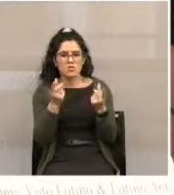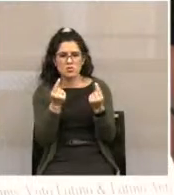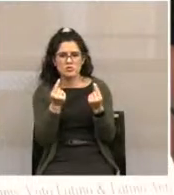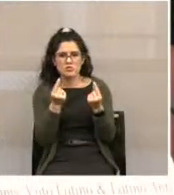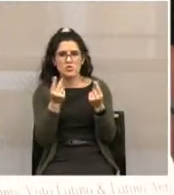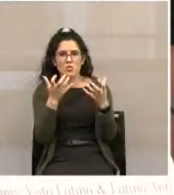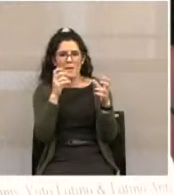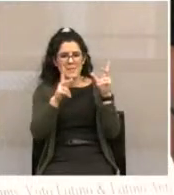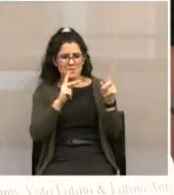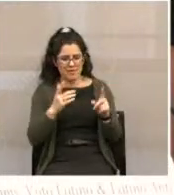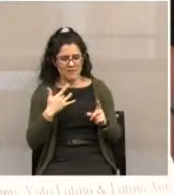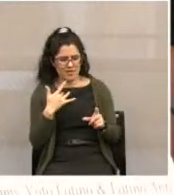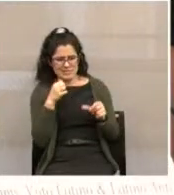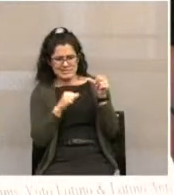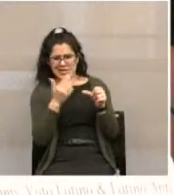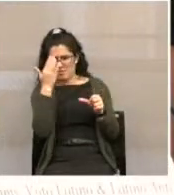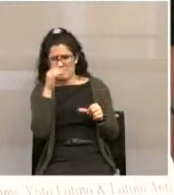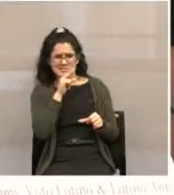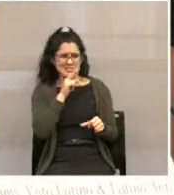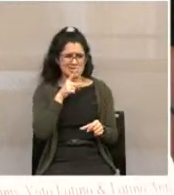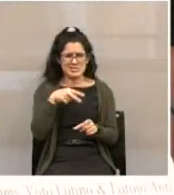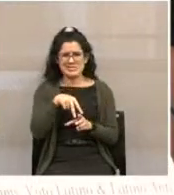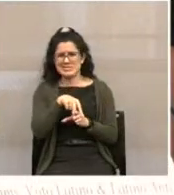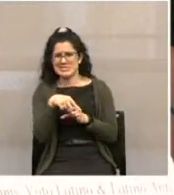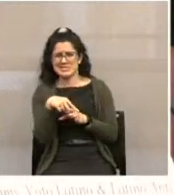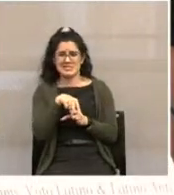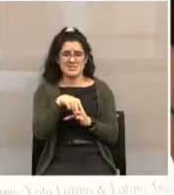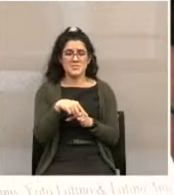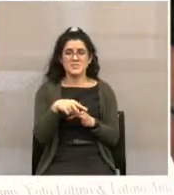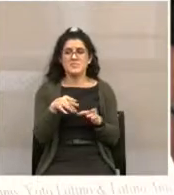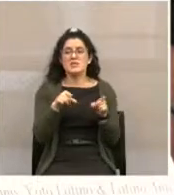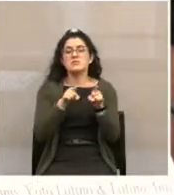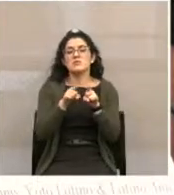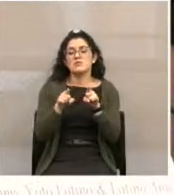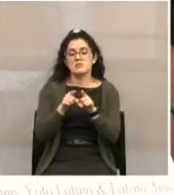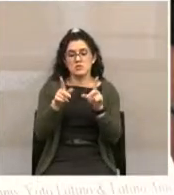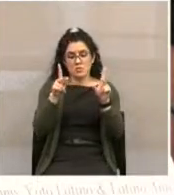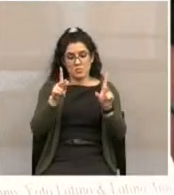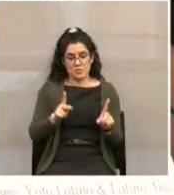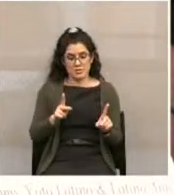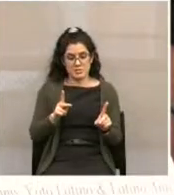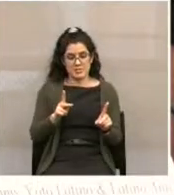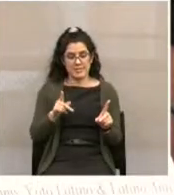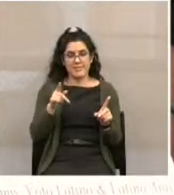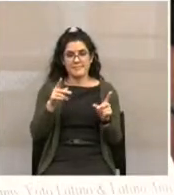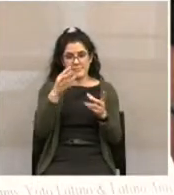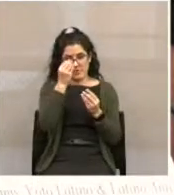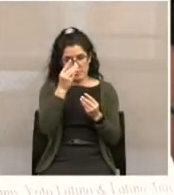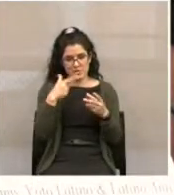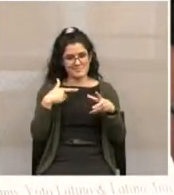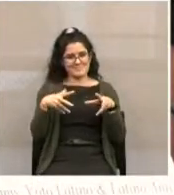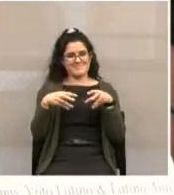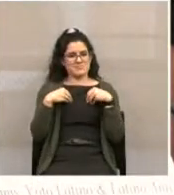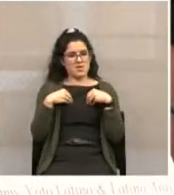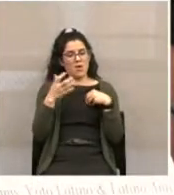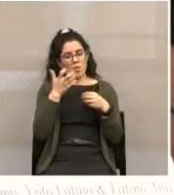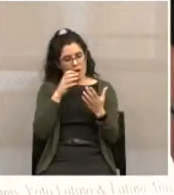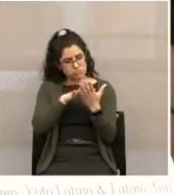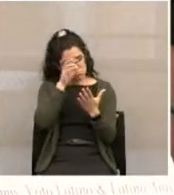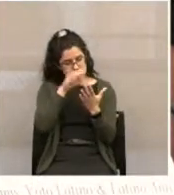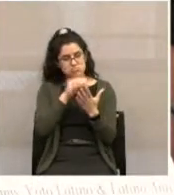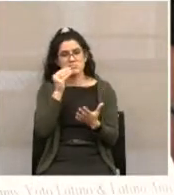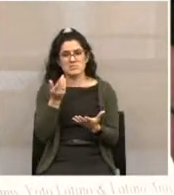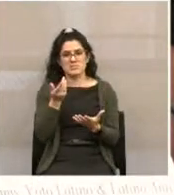in institutions. Secondly, an individual's journey into accepting disinformation as information is oftentimes a